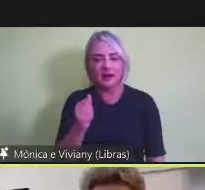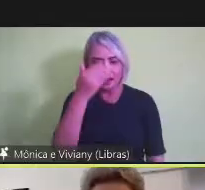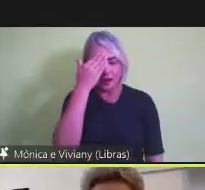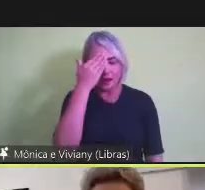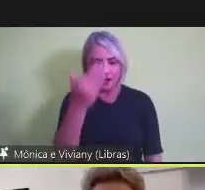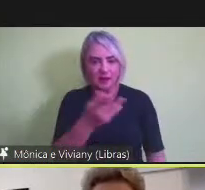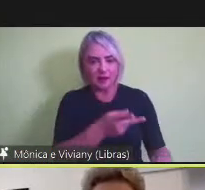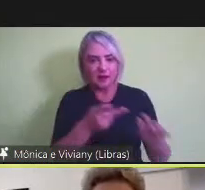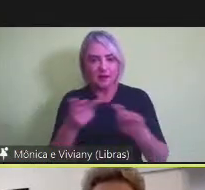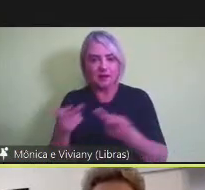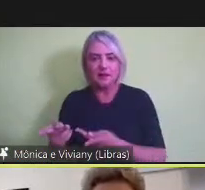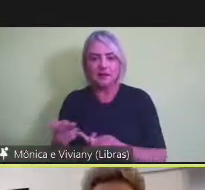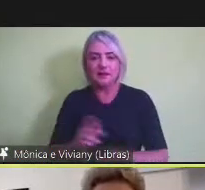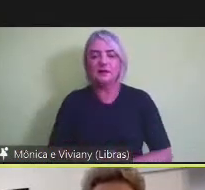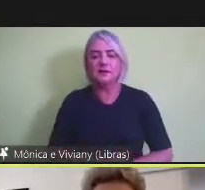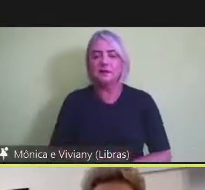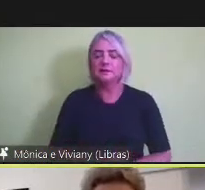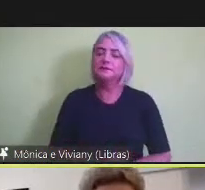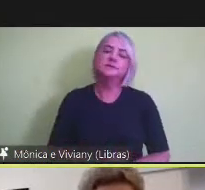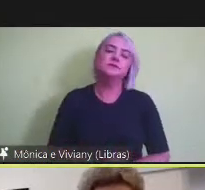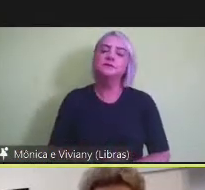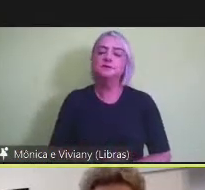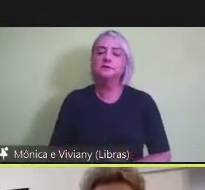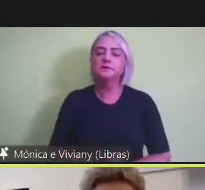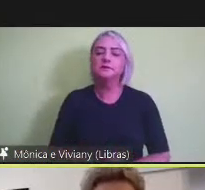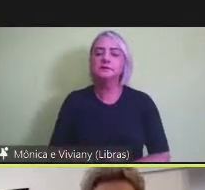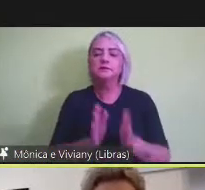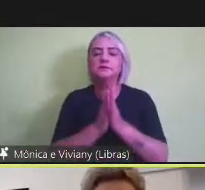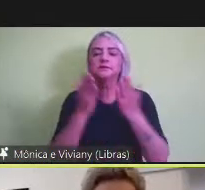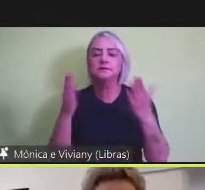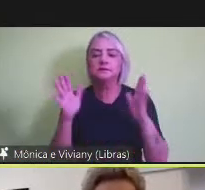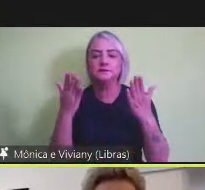Gabriela, for your words. Thank you for the invitation.